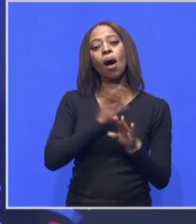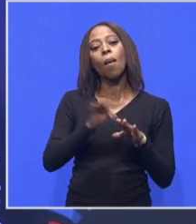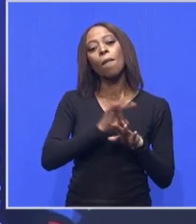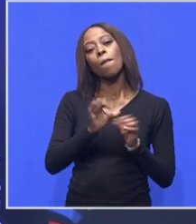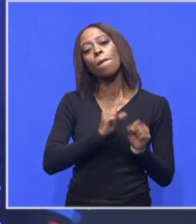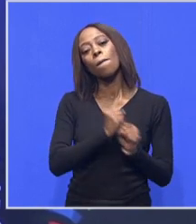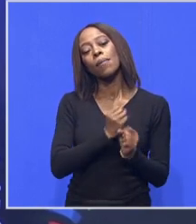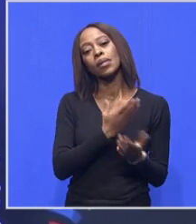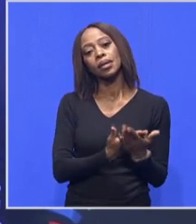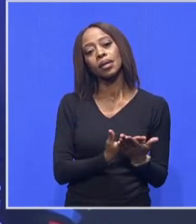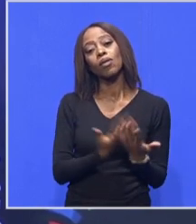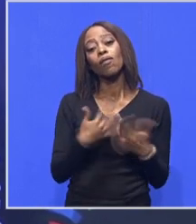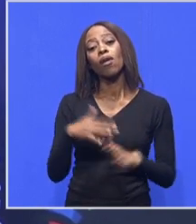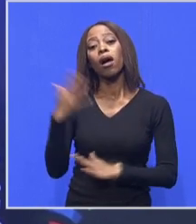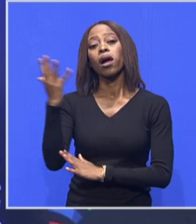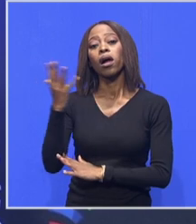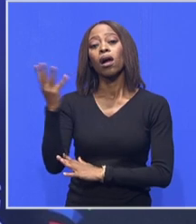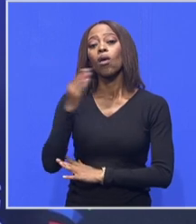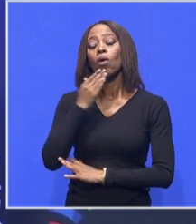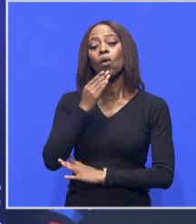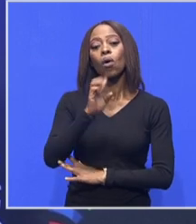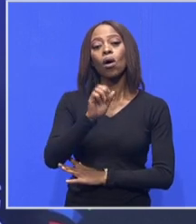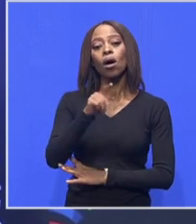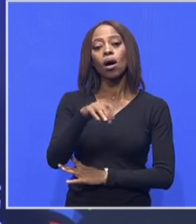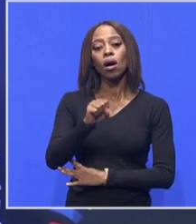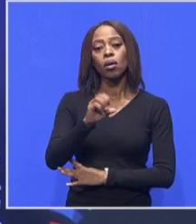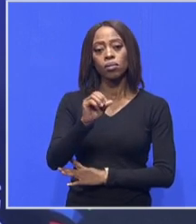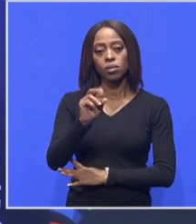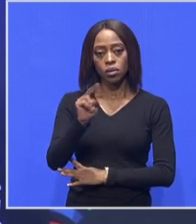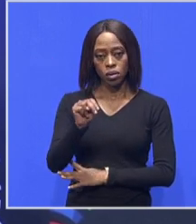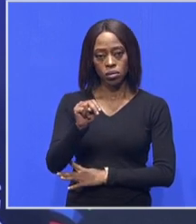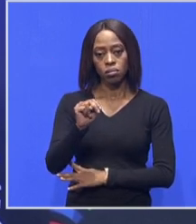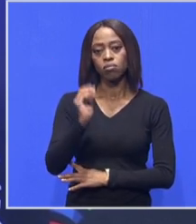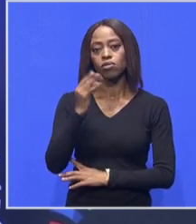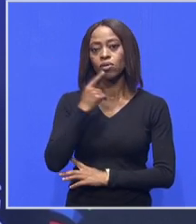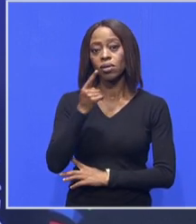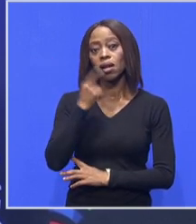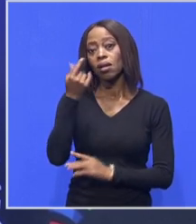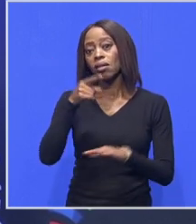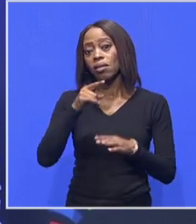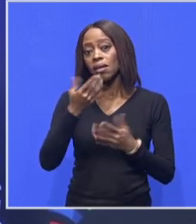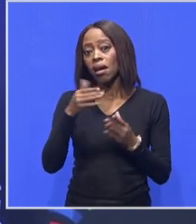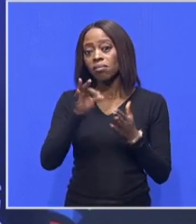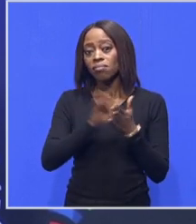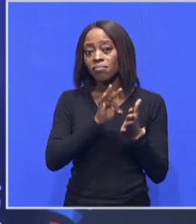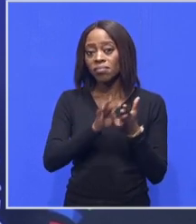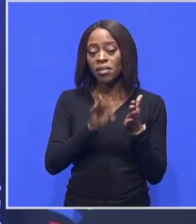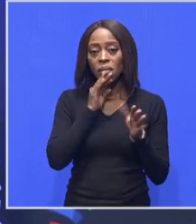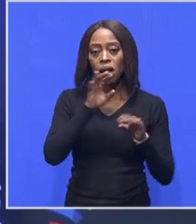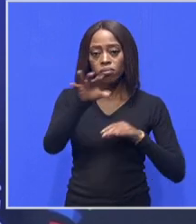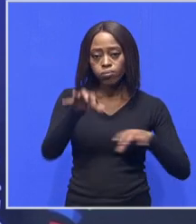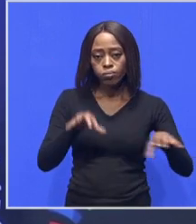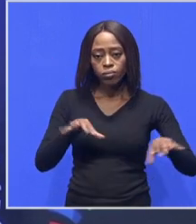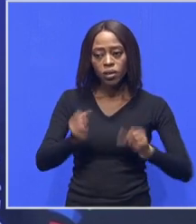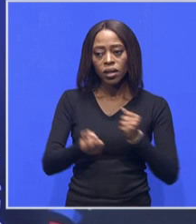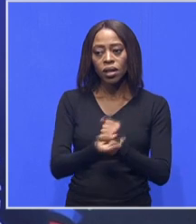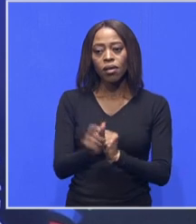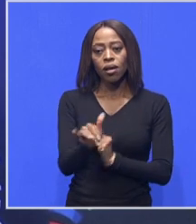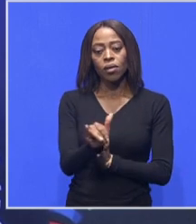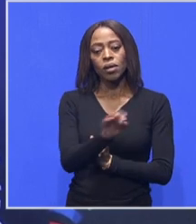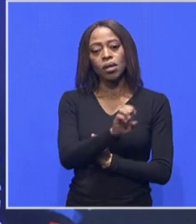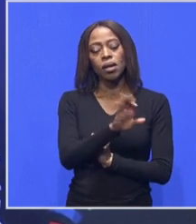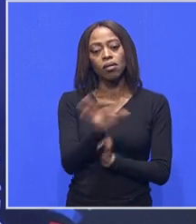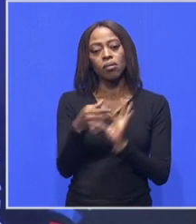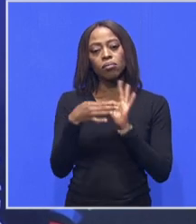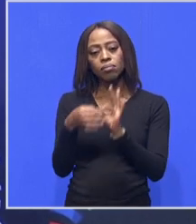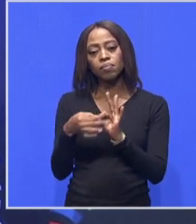get a presentation from Ipsos on what polling looks like for the upcoming election, what demographic changes have there been in terms of the EFF's relationship